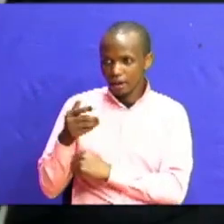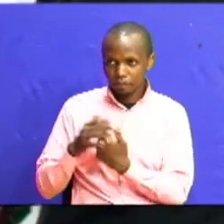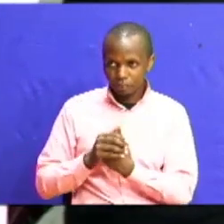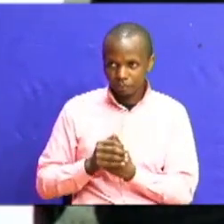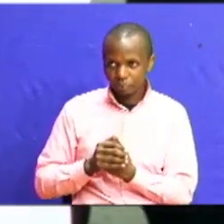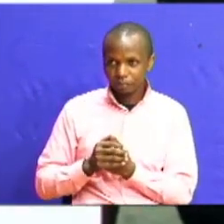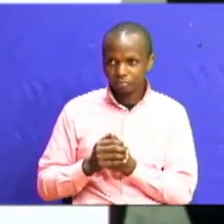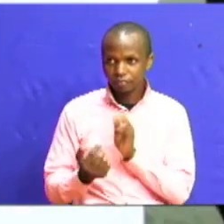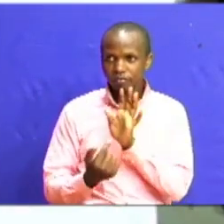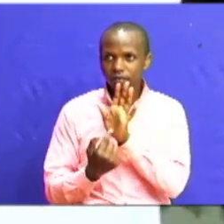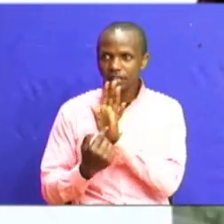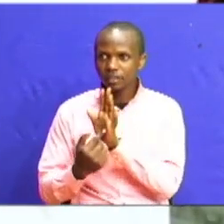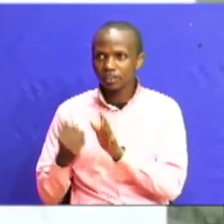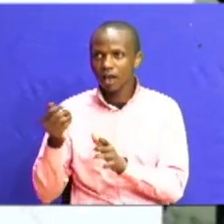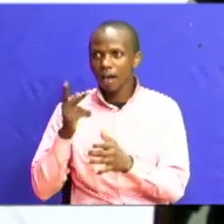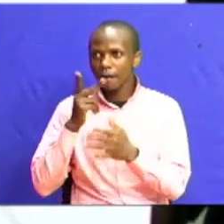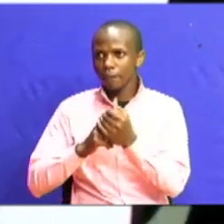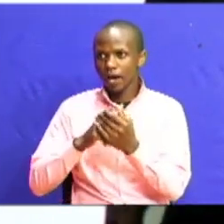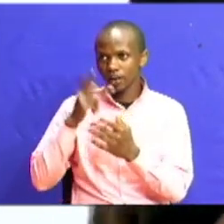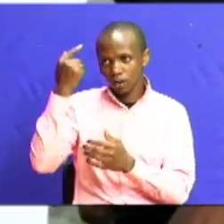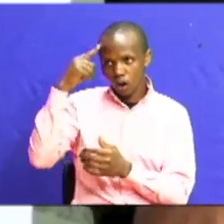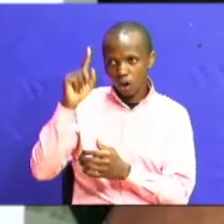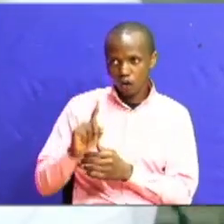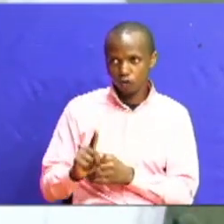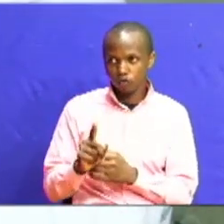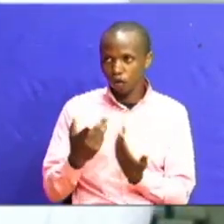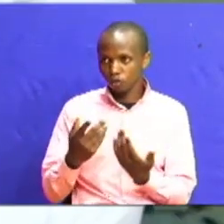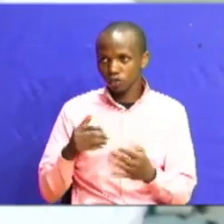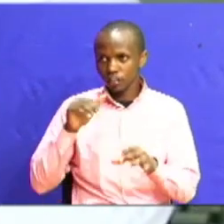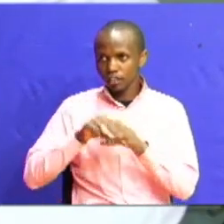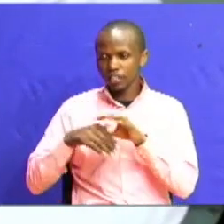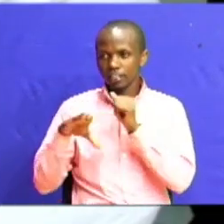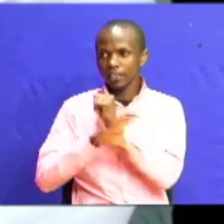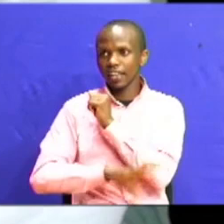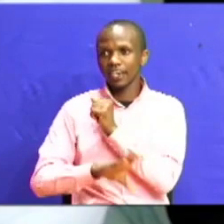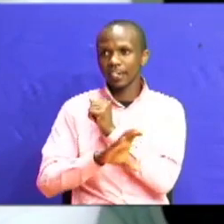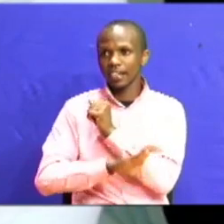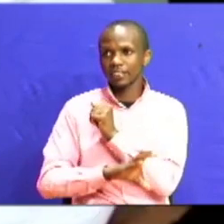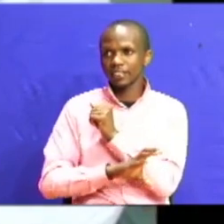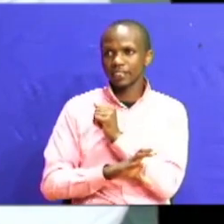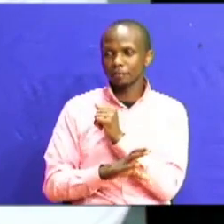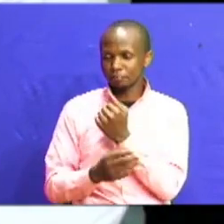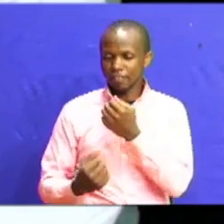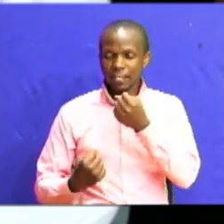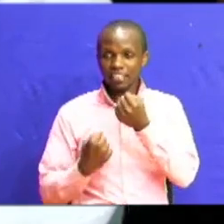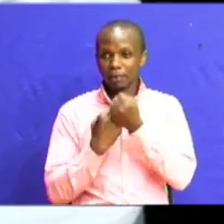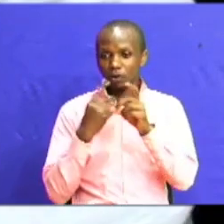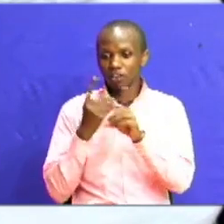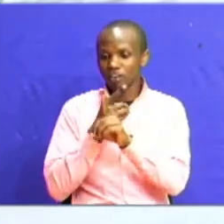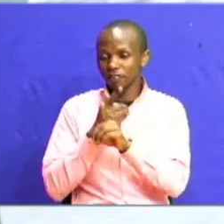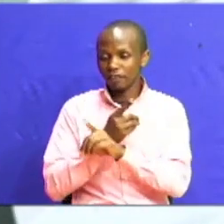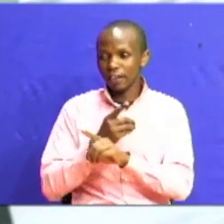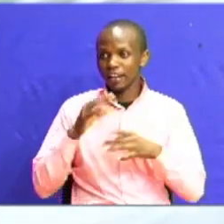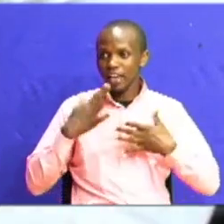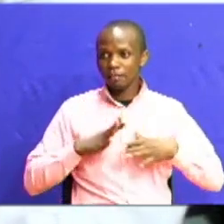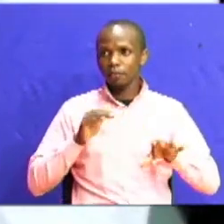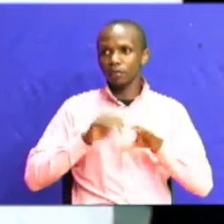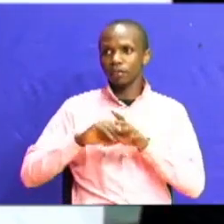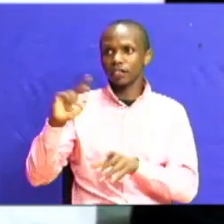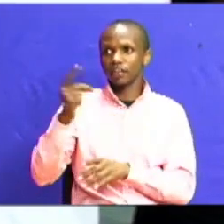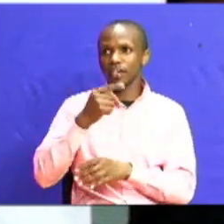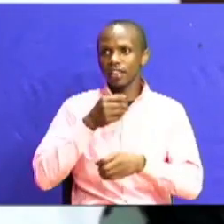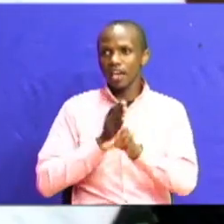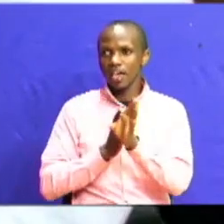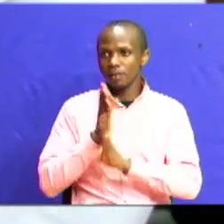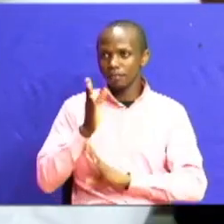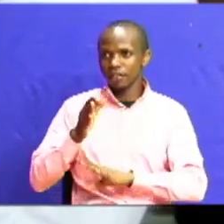phase, is part of the Foundation's philanthropic partnerships across the country. It aims to support individual Kenyans who are keen to make an impact